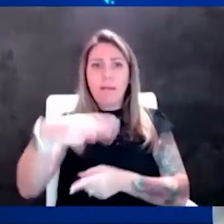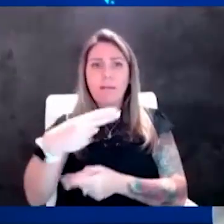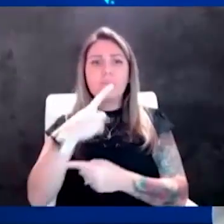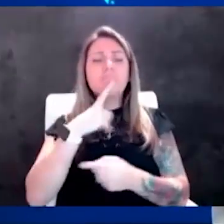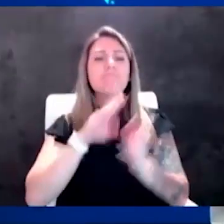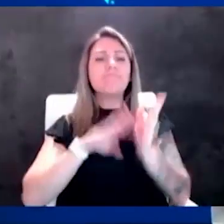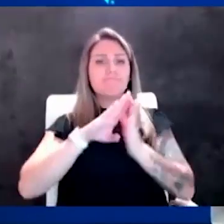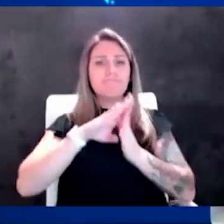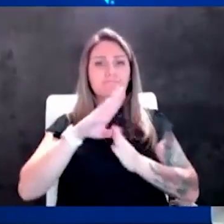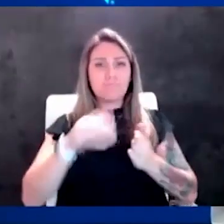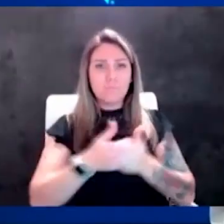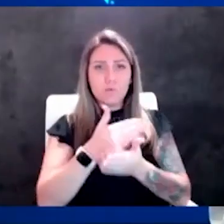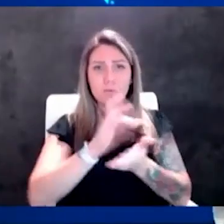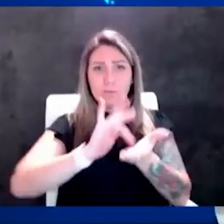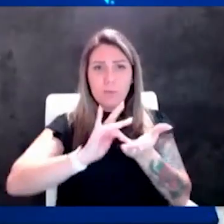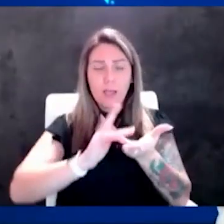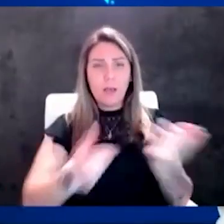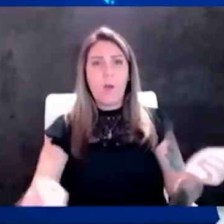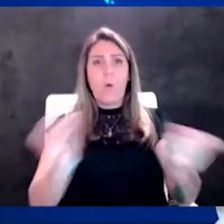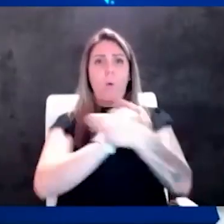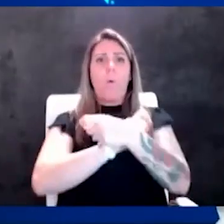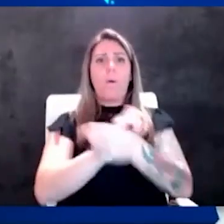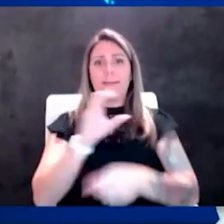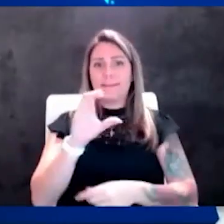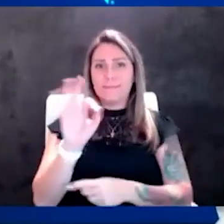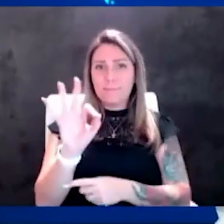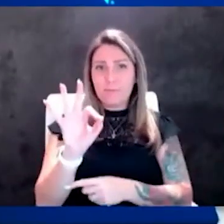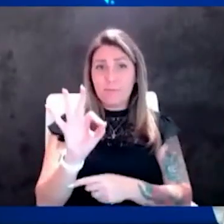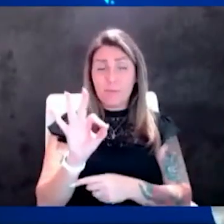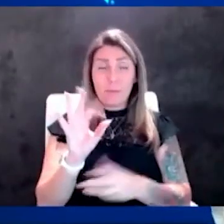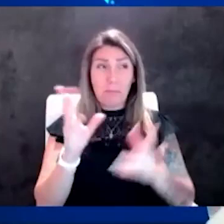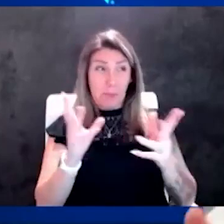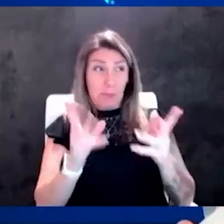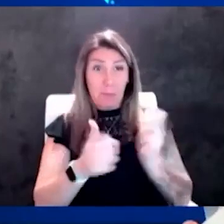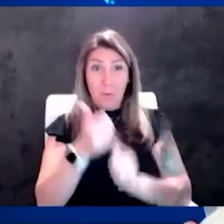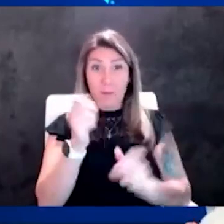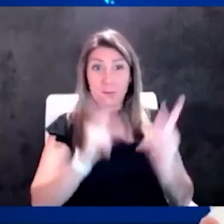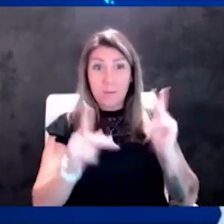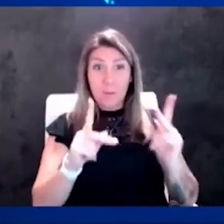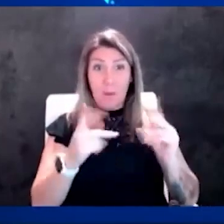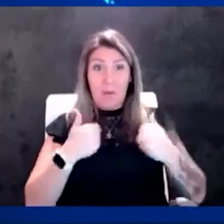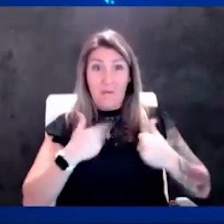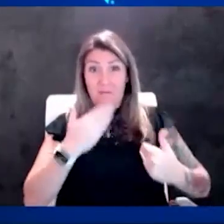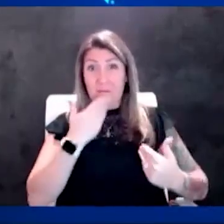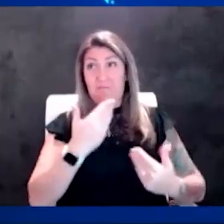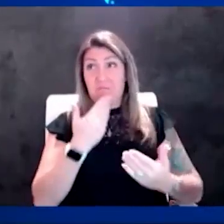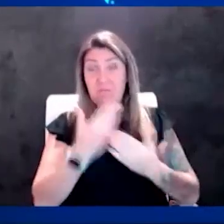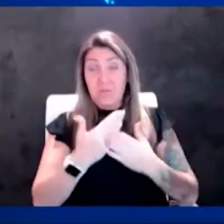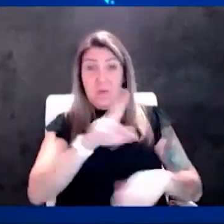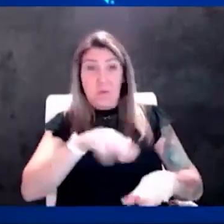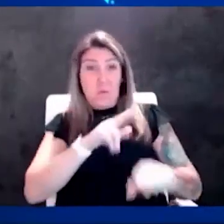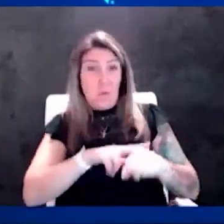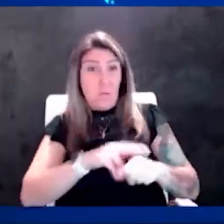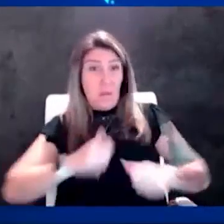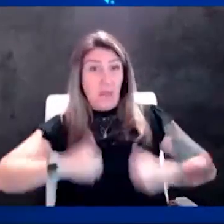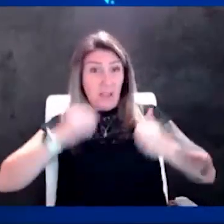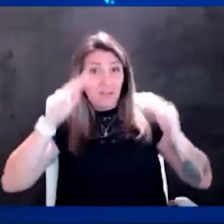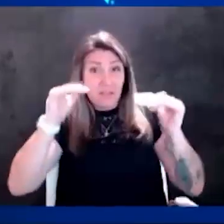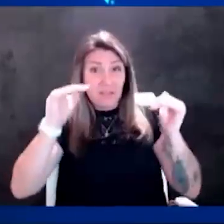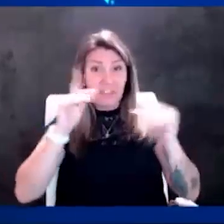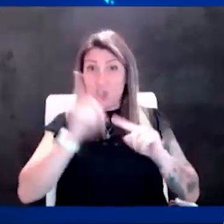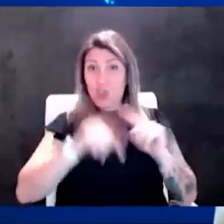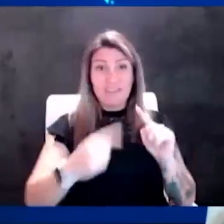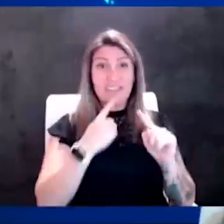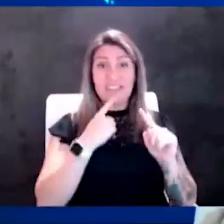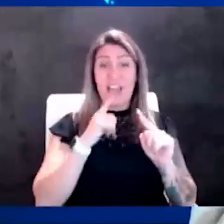to dramatically change CF to the point that most people born today will probably have a pretty normal life expectancy. That we couldn't say when I started at